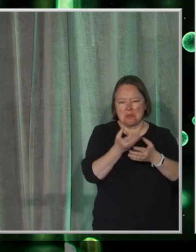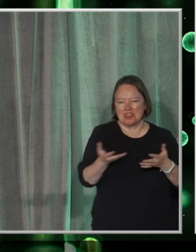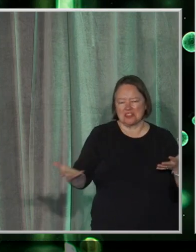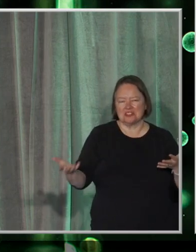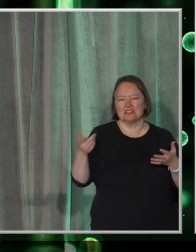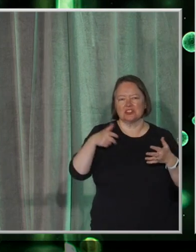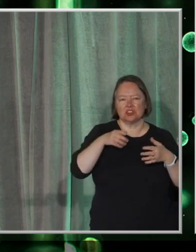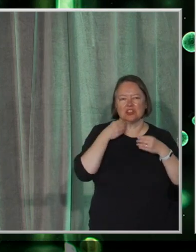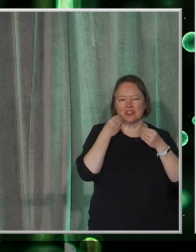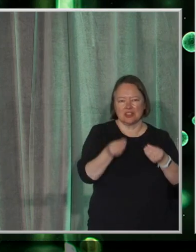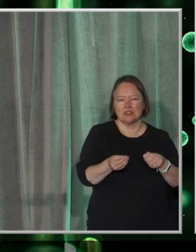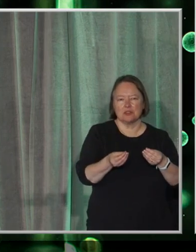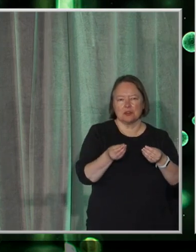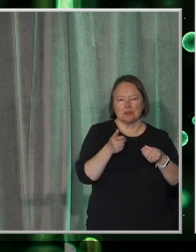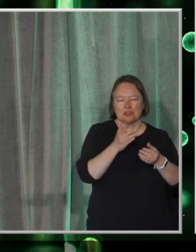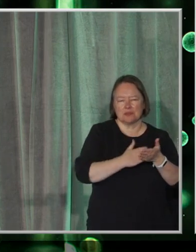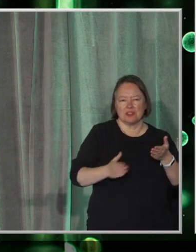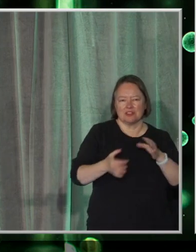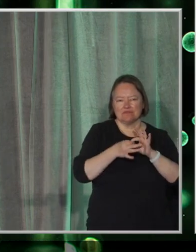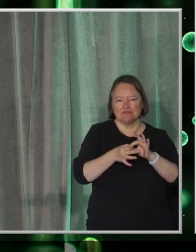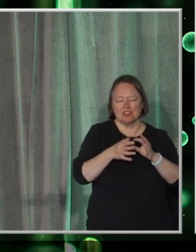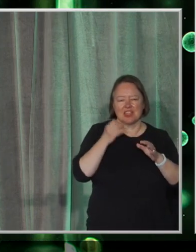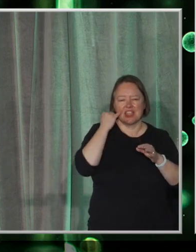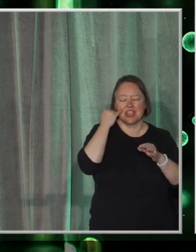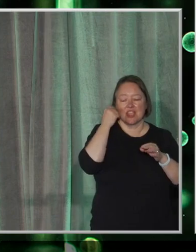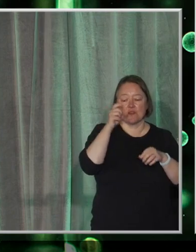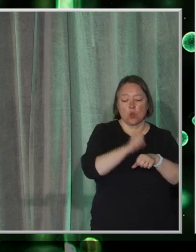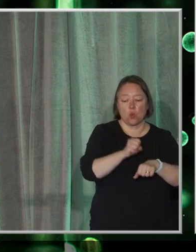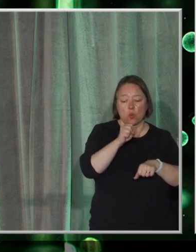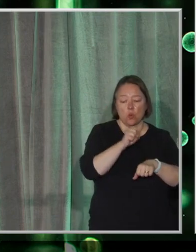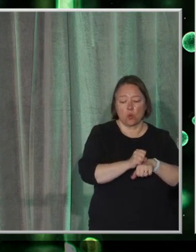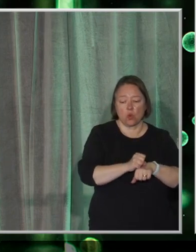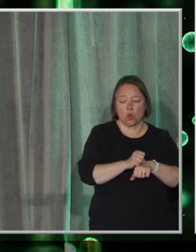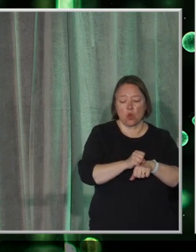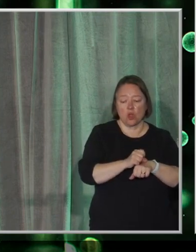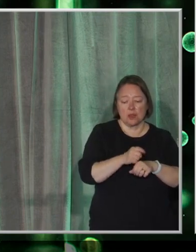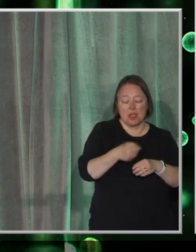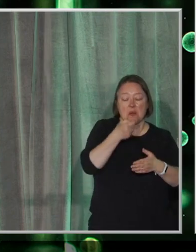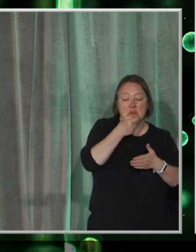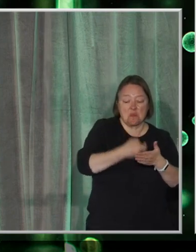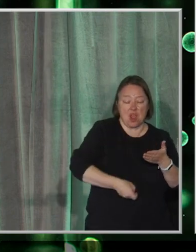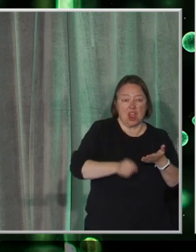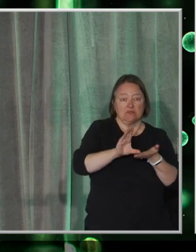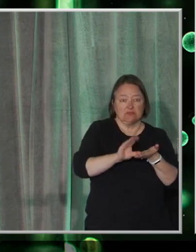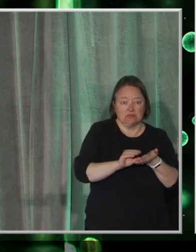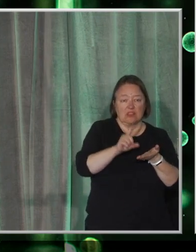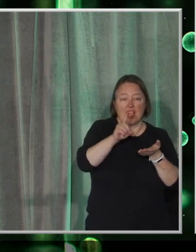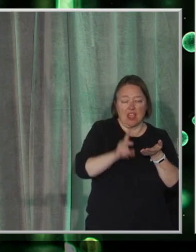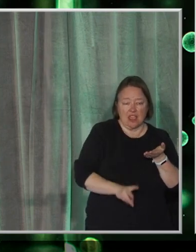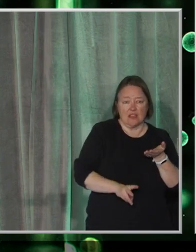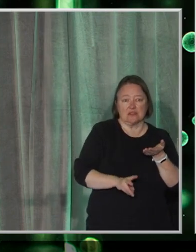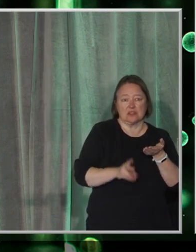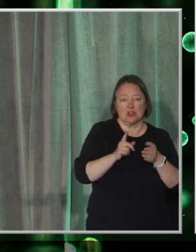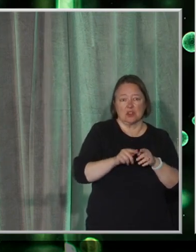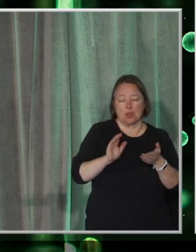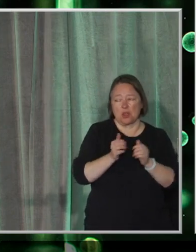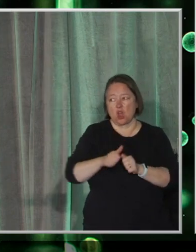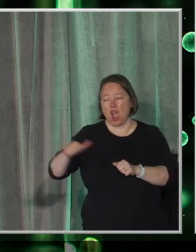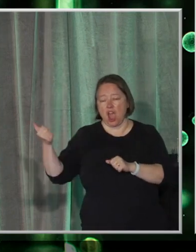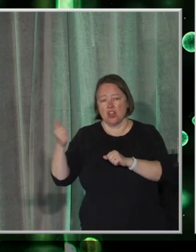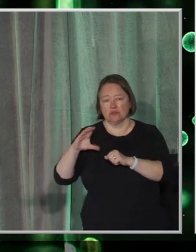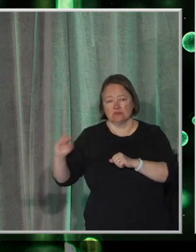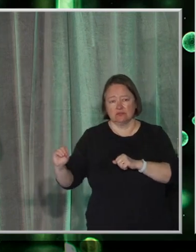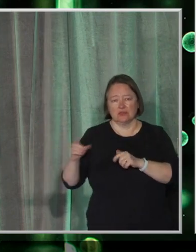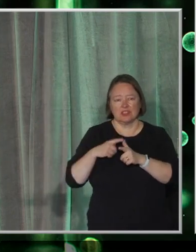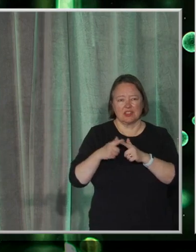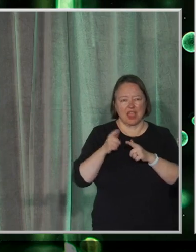to give them the feeds that we know that they will work. If they work and tell them that our price is a half compared to the price that we are purchasing from the others, they will go out and